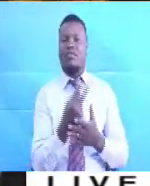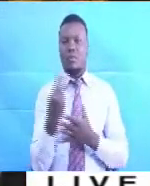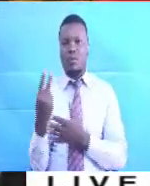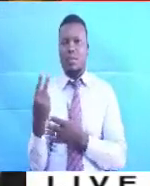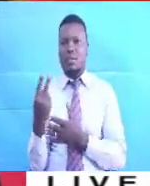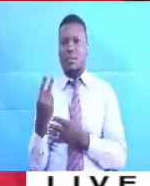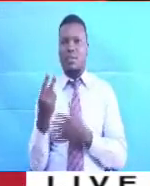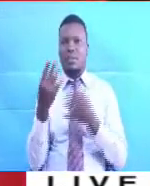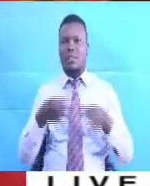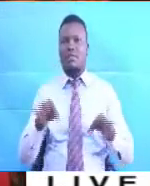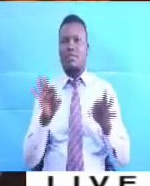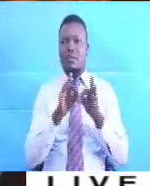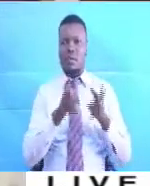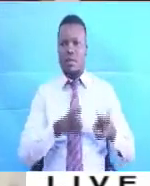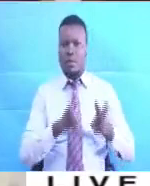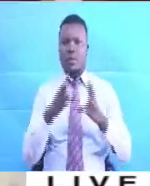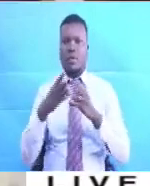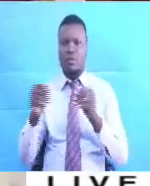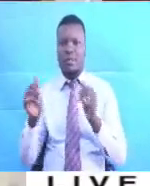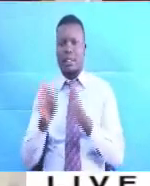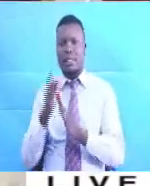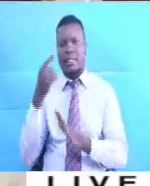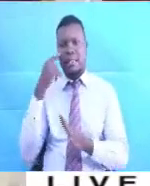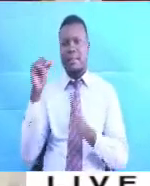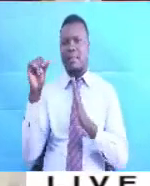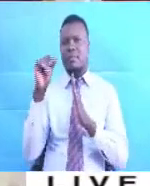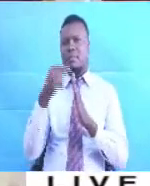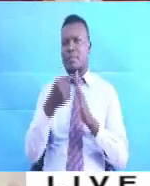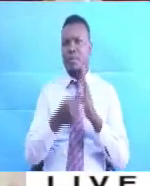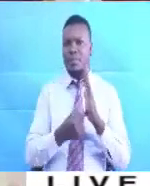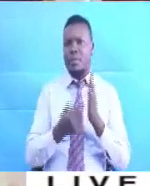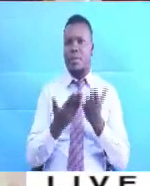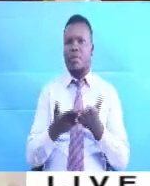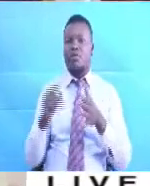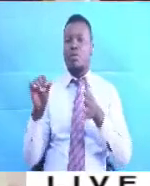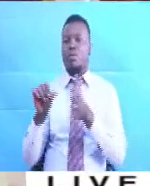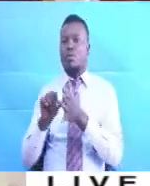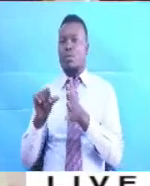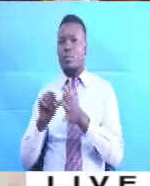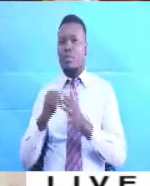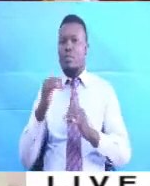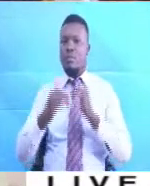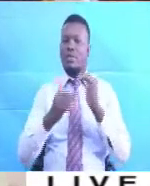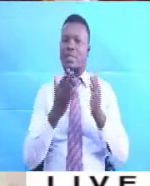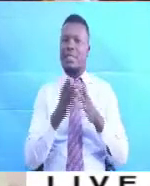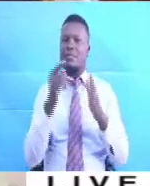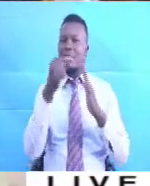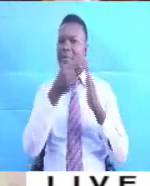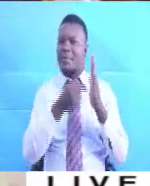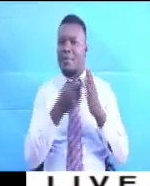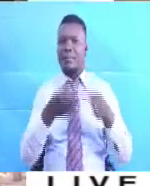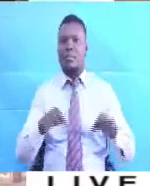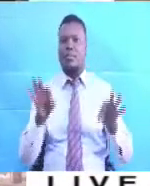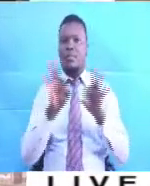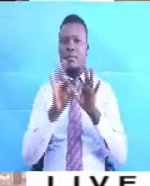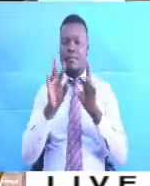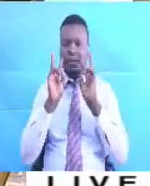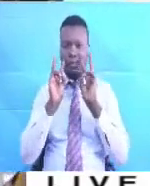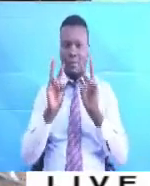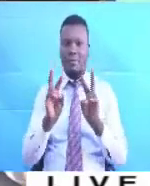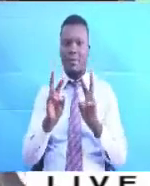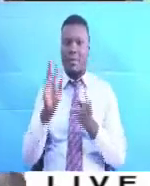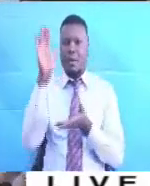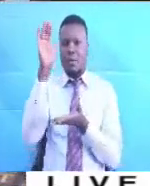of addressing the inflation problem, as she further explained some of the factors that have led to the growth of